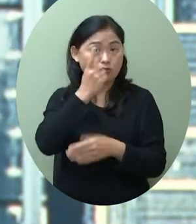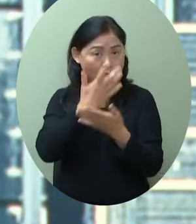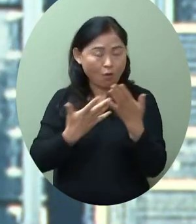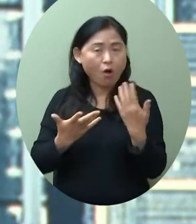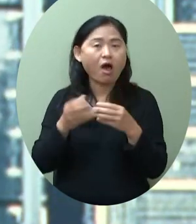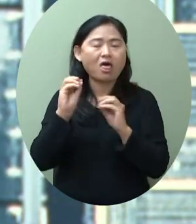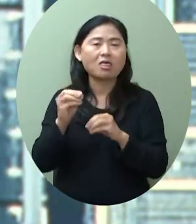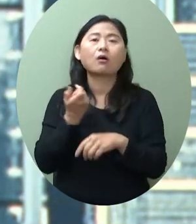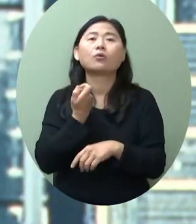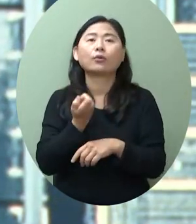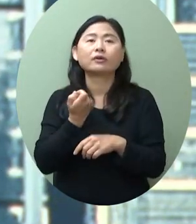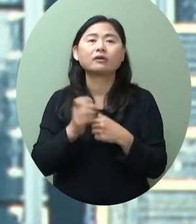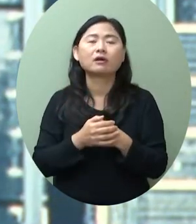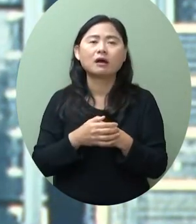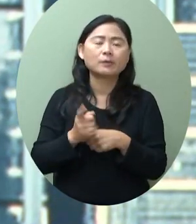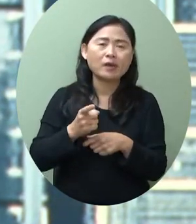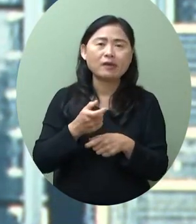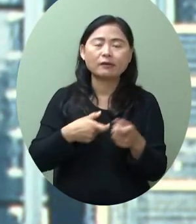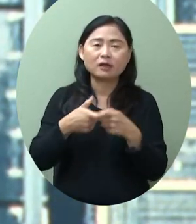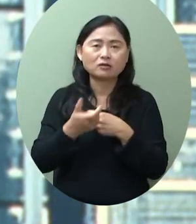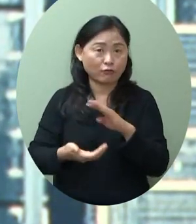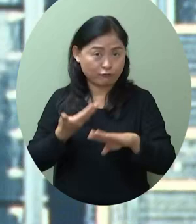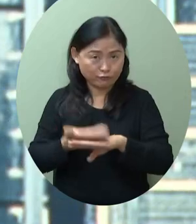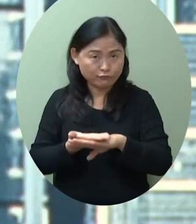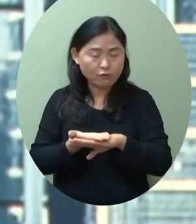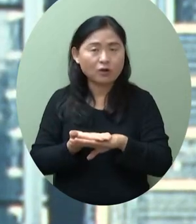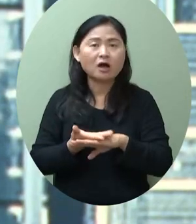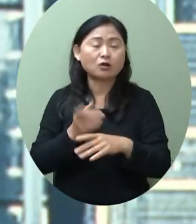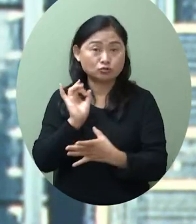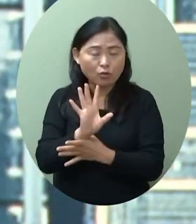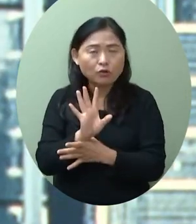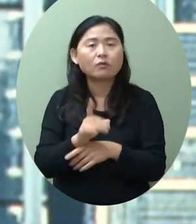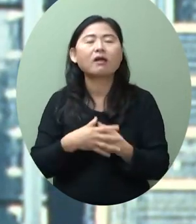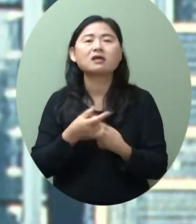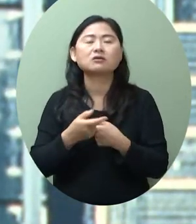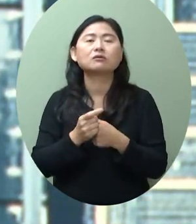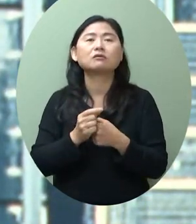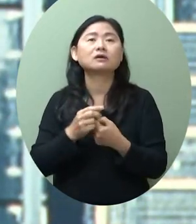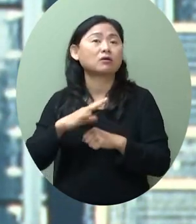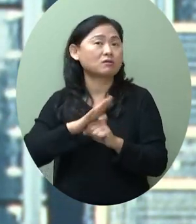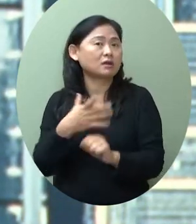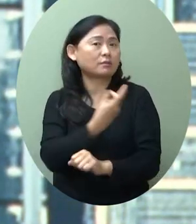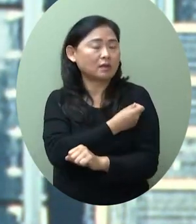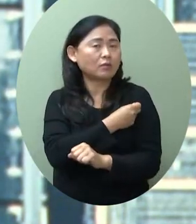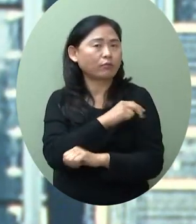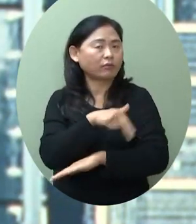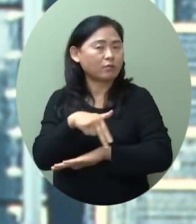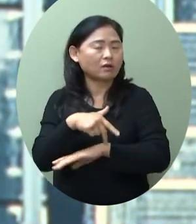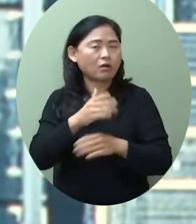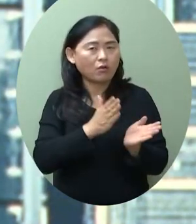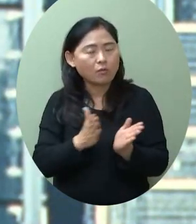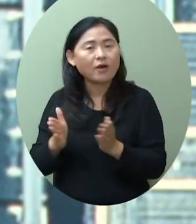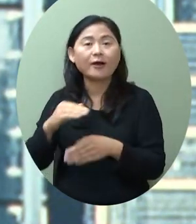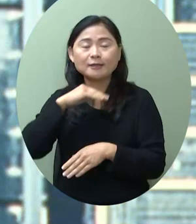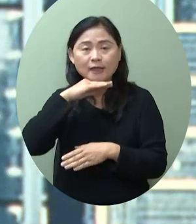certainly listen to what the sector has to say. But in fact, the idea was volunteered by the